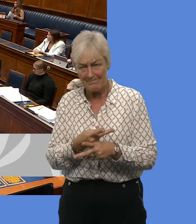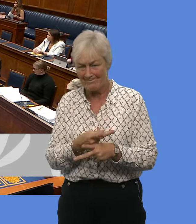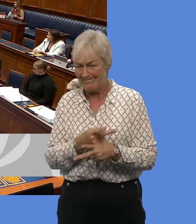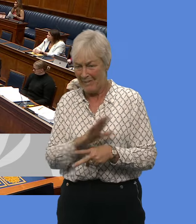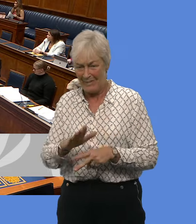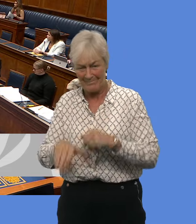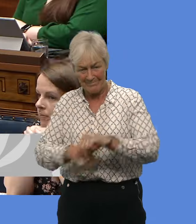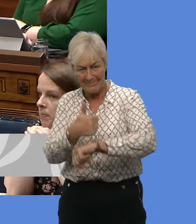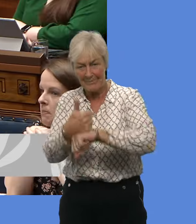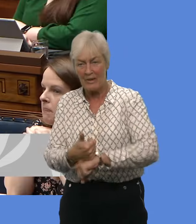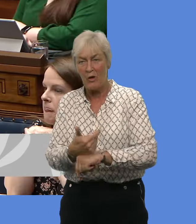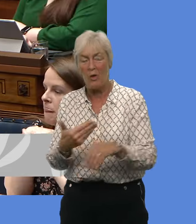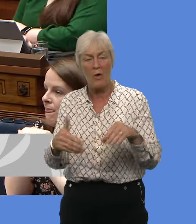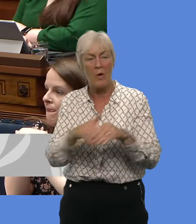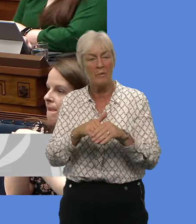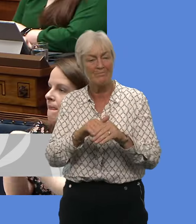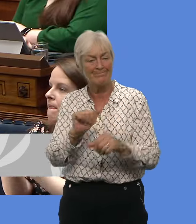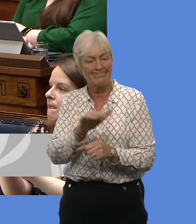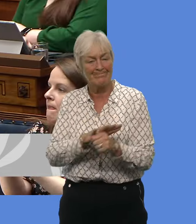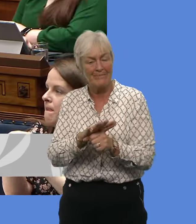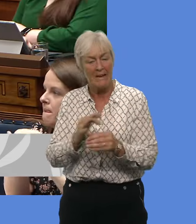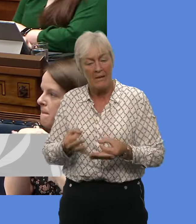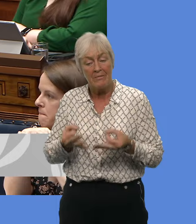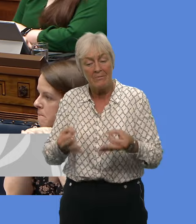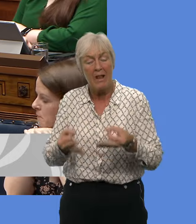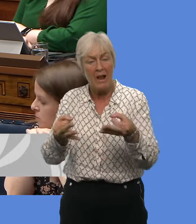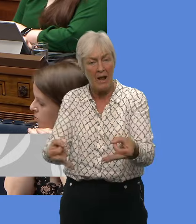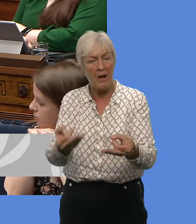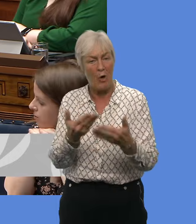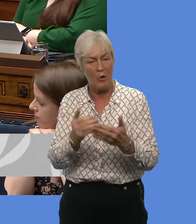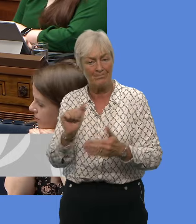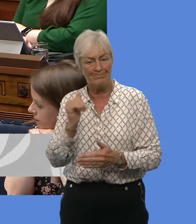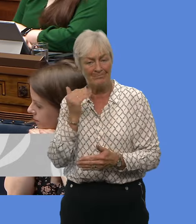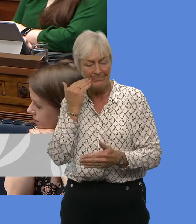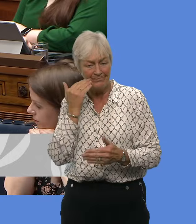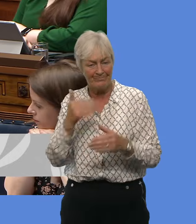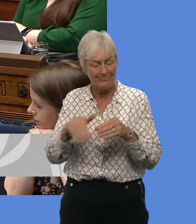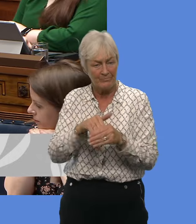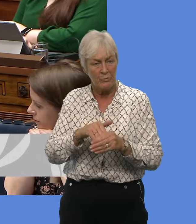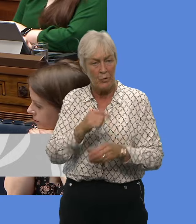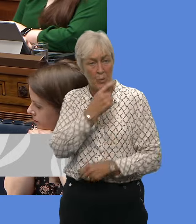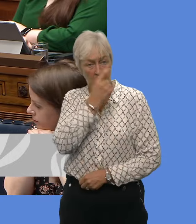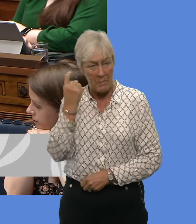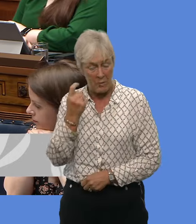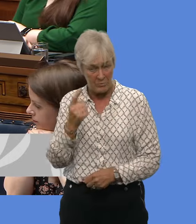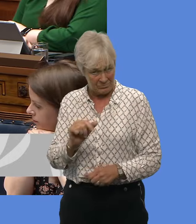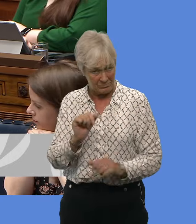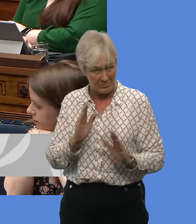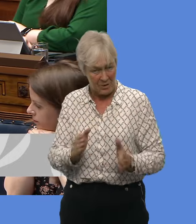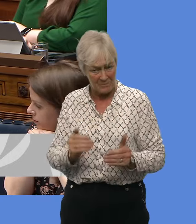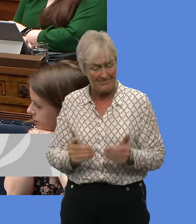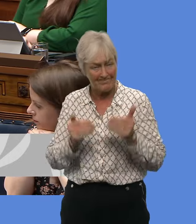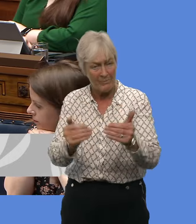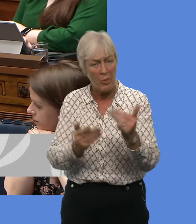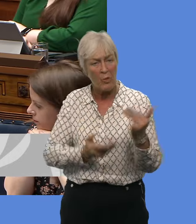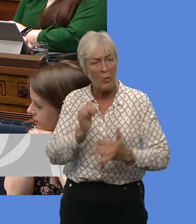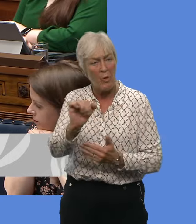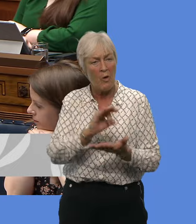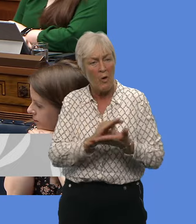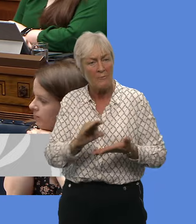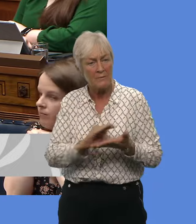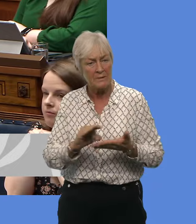embedded on a statutory footing yet. And with the delay in the revised race relations order, are you minded to bring it forward through the office